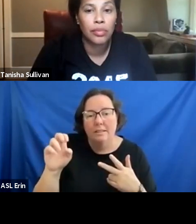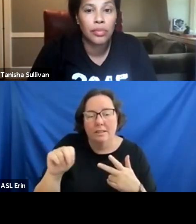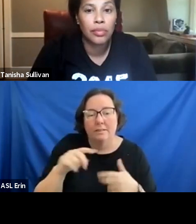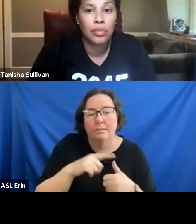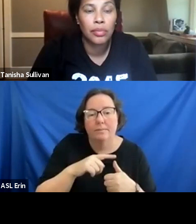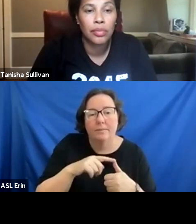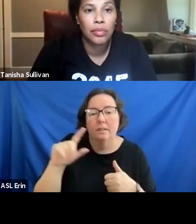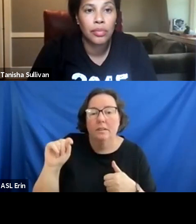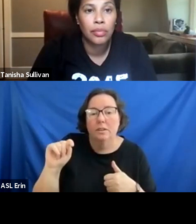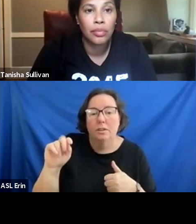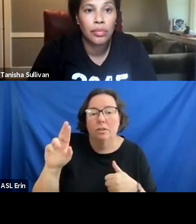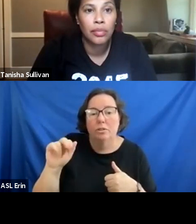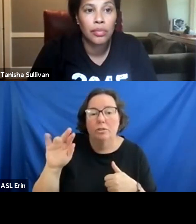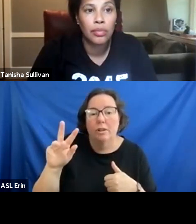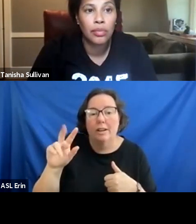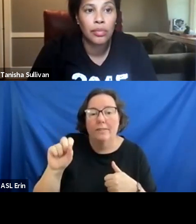please raise your hand.